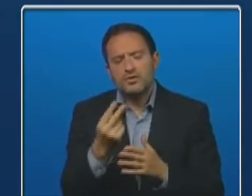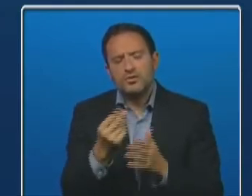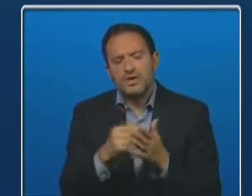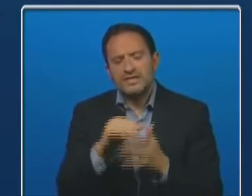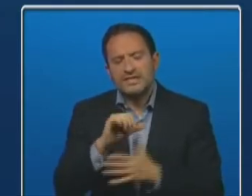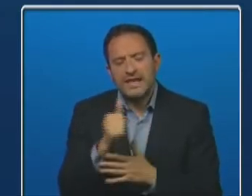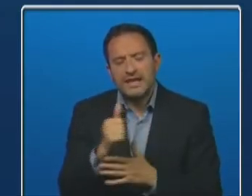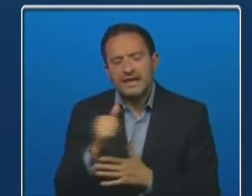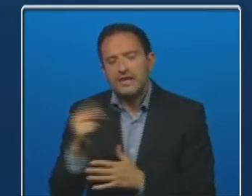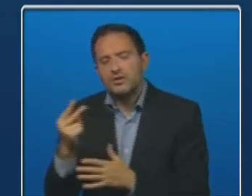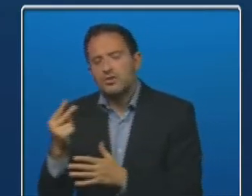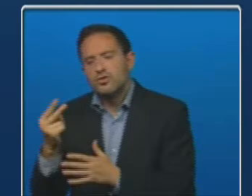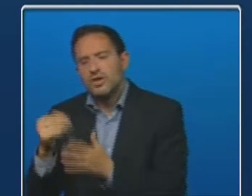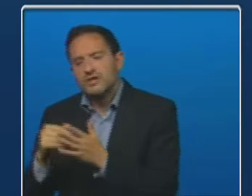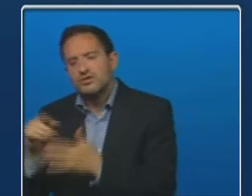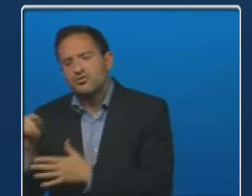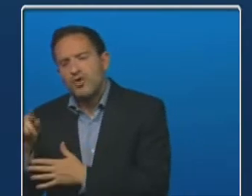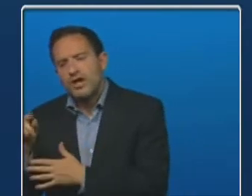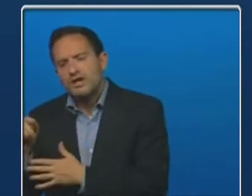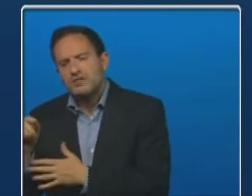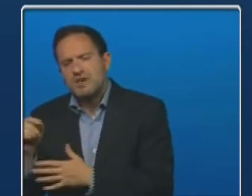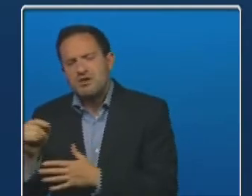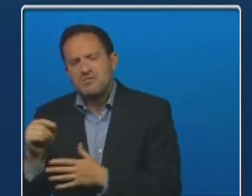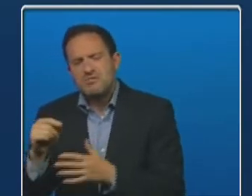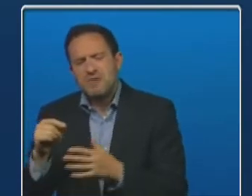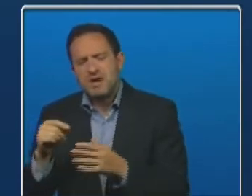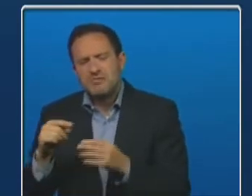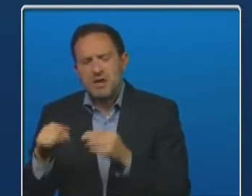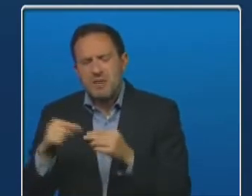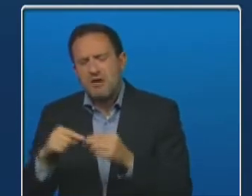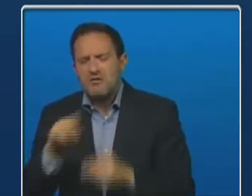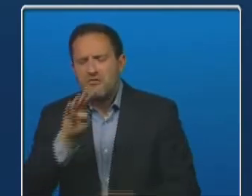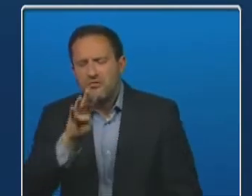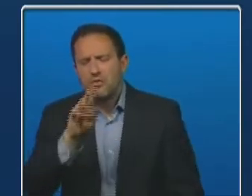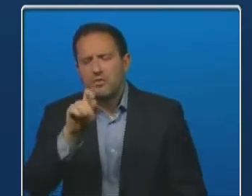the 2020 census by about 4.2%.